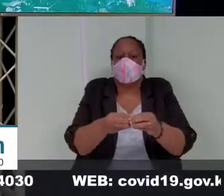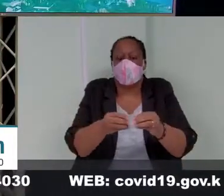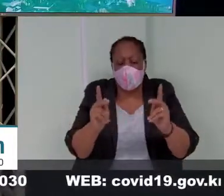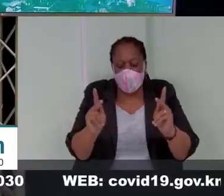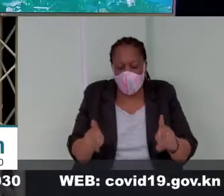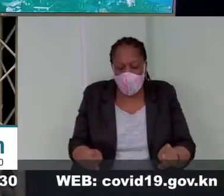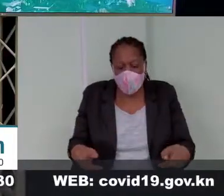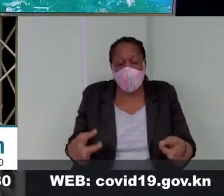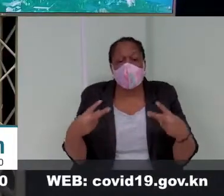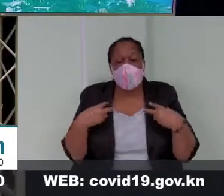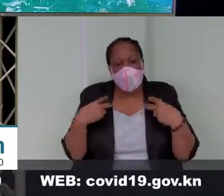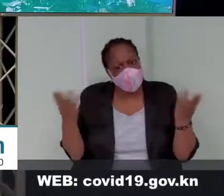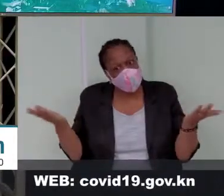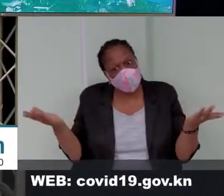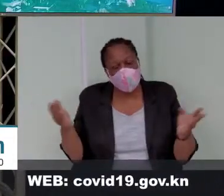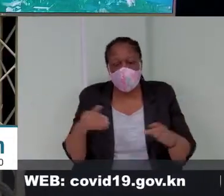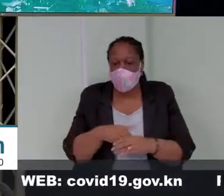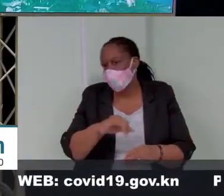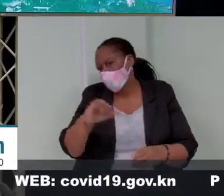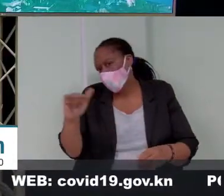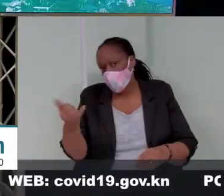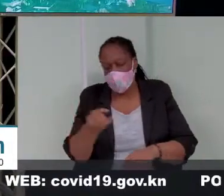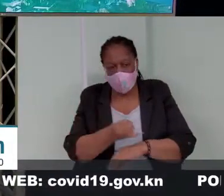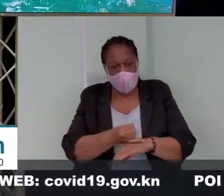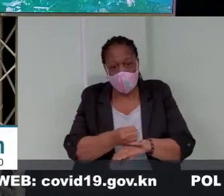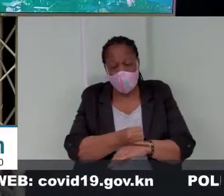like wildfire in those